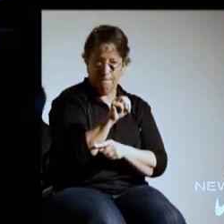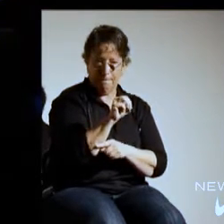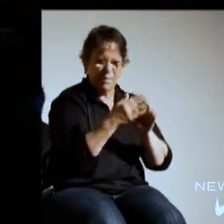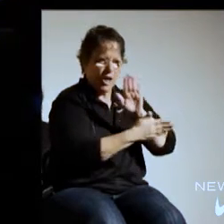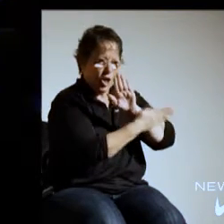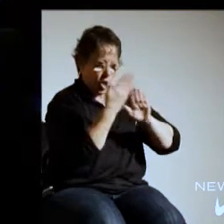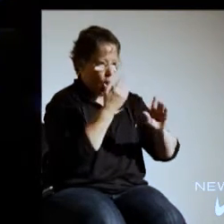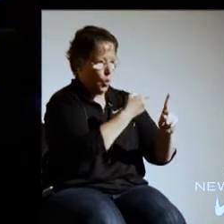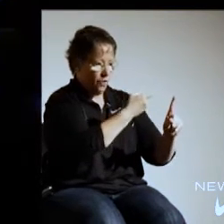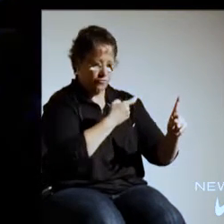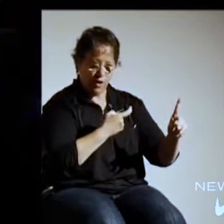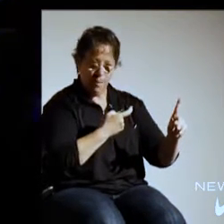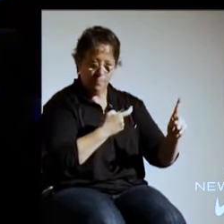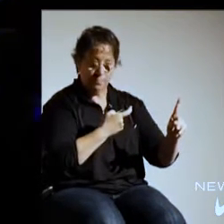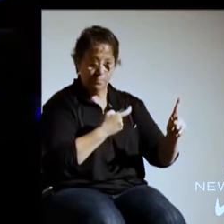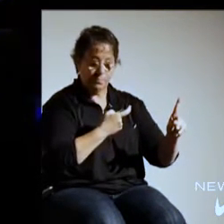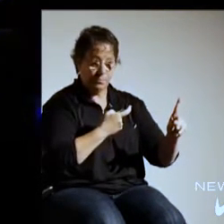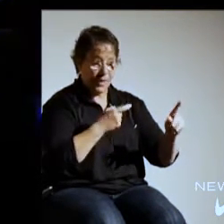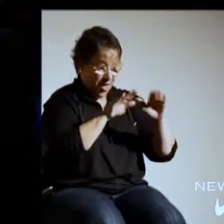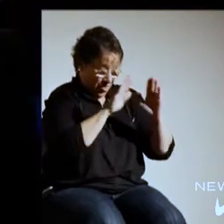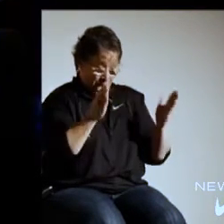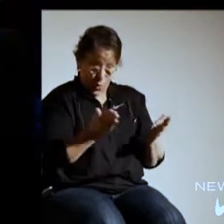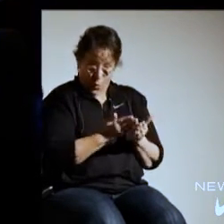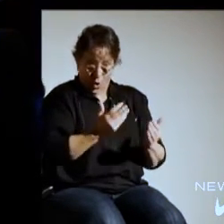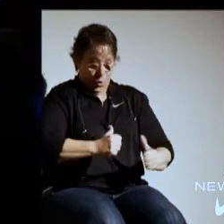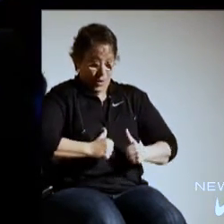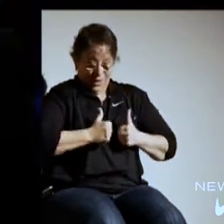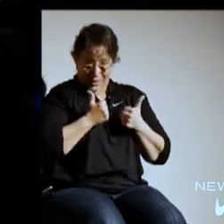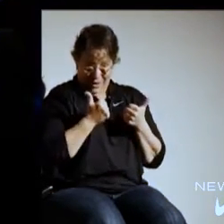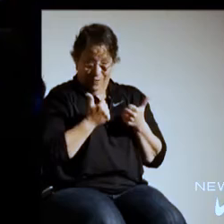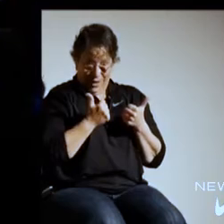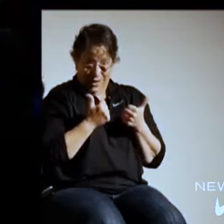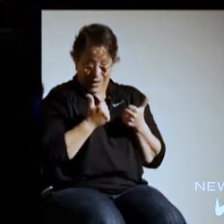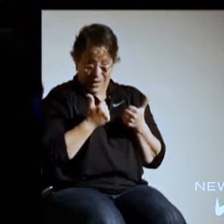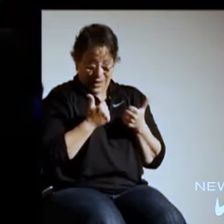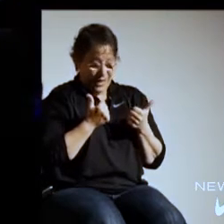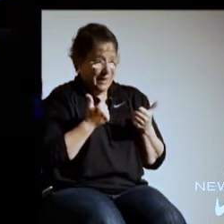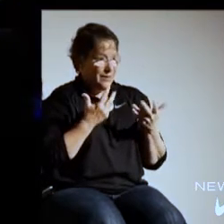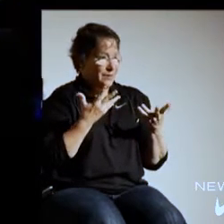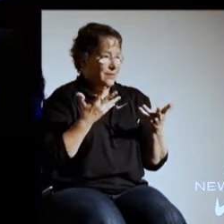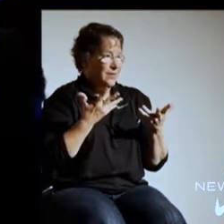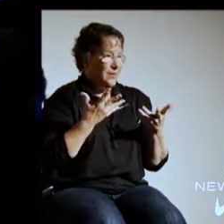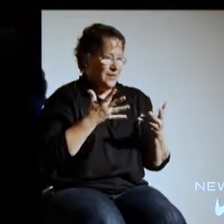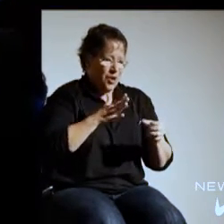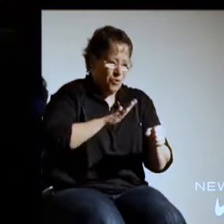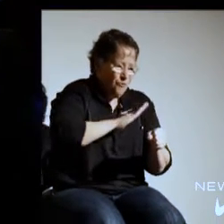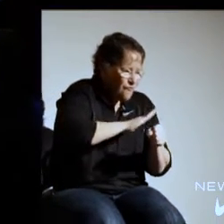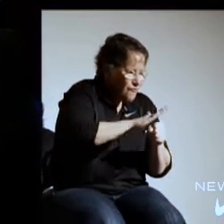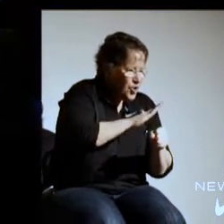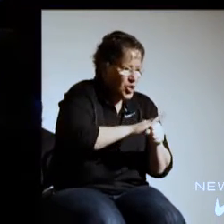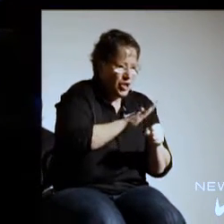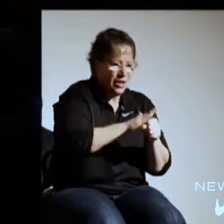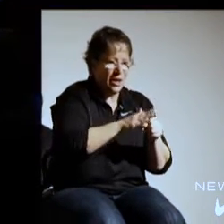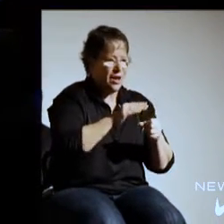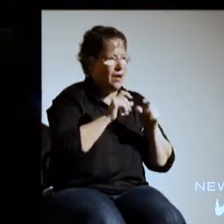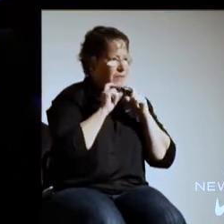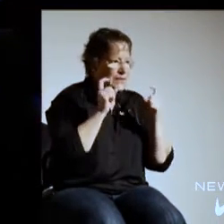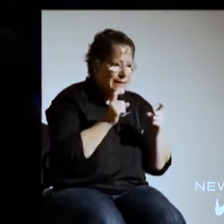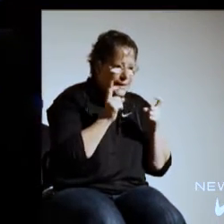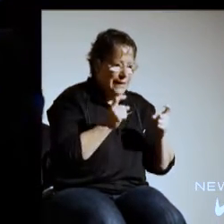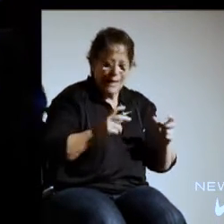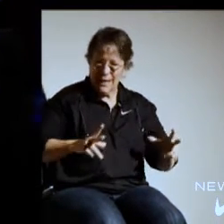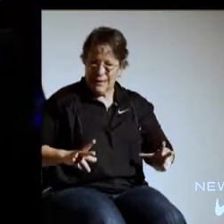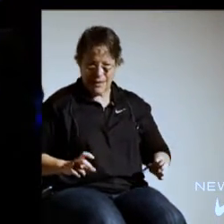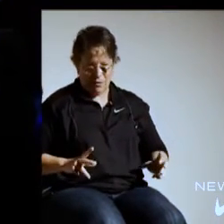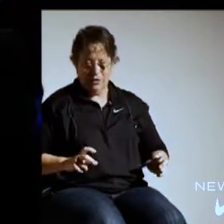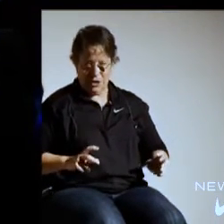convince us that the world we live in is just soaked in sin and selfishness.